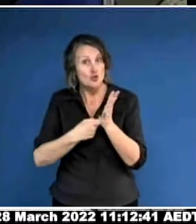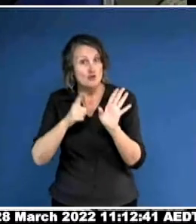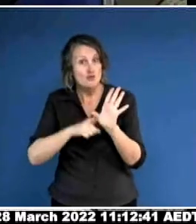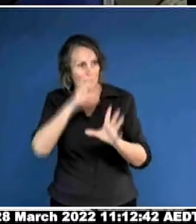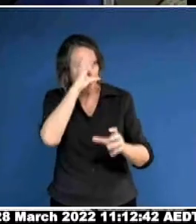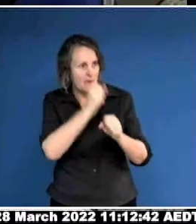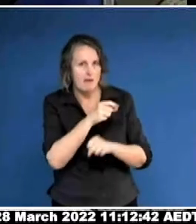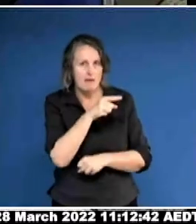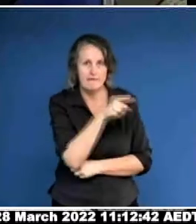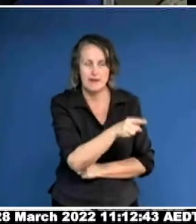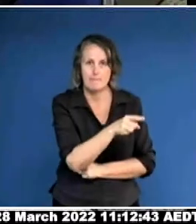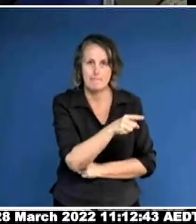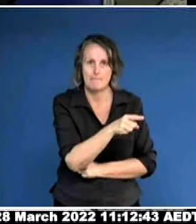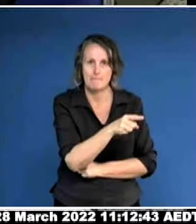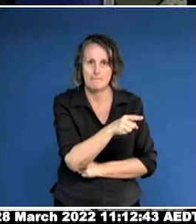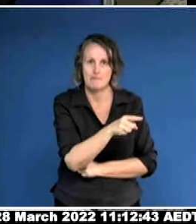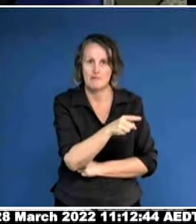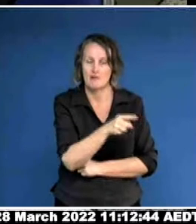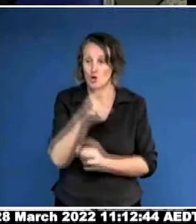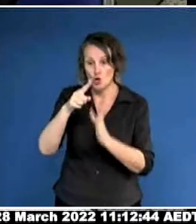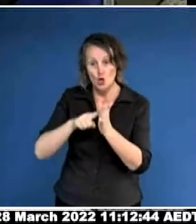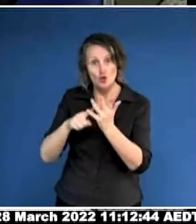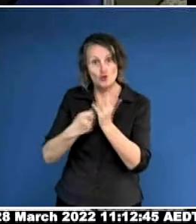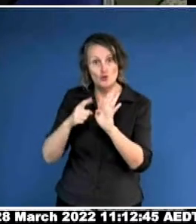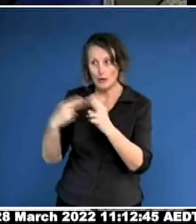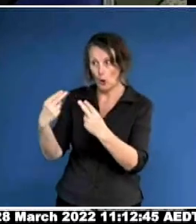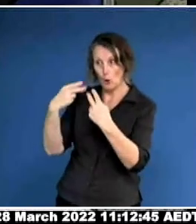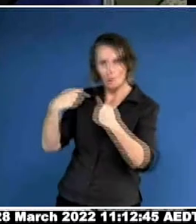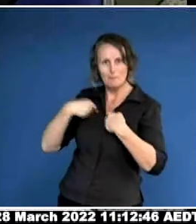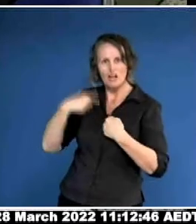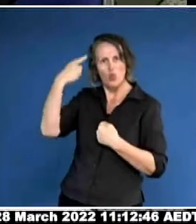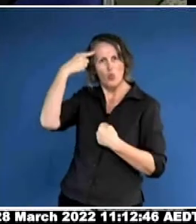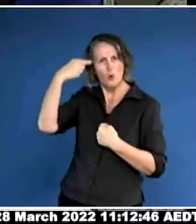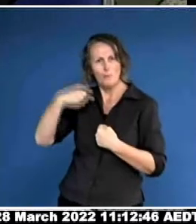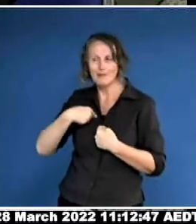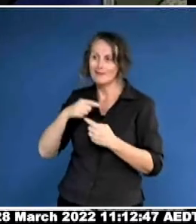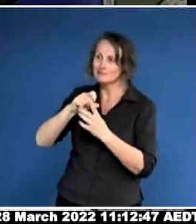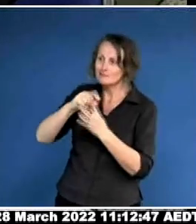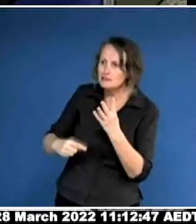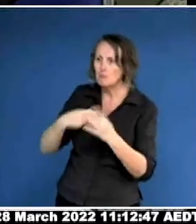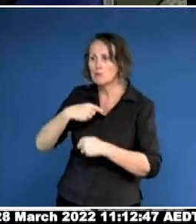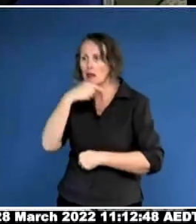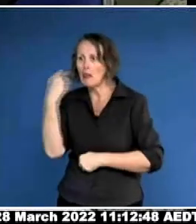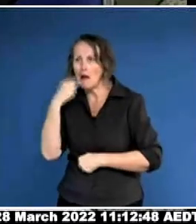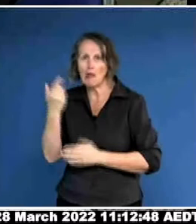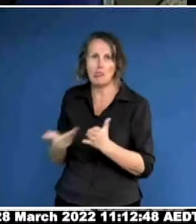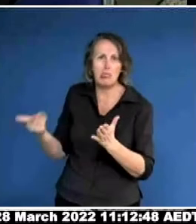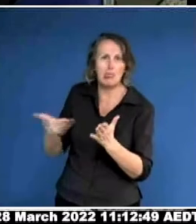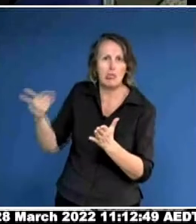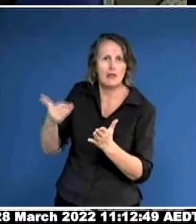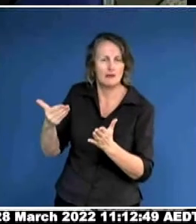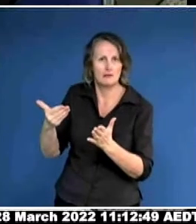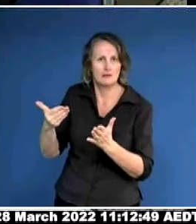a disabled and a liar, and he got off. I think the prosecutor did a shit